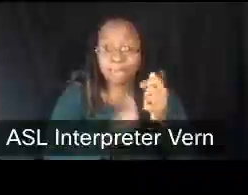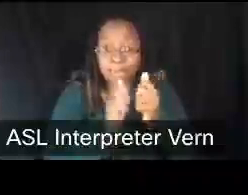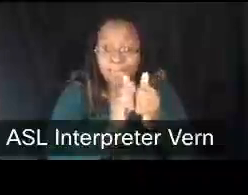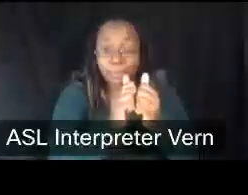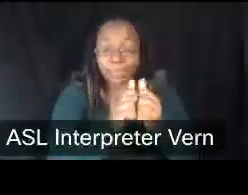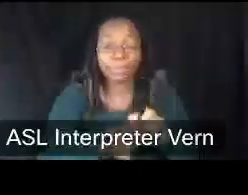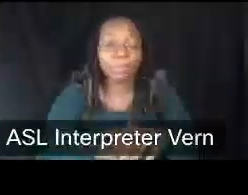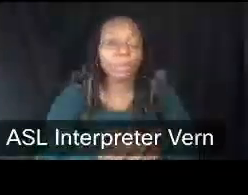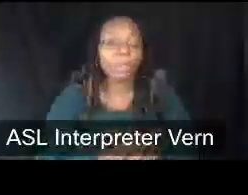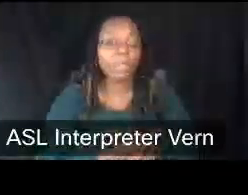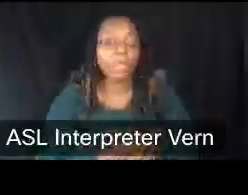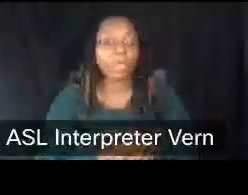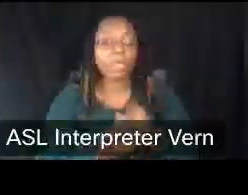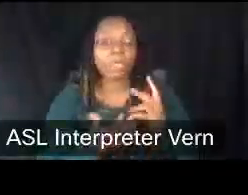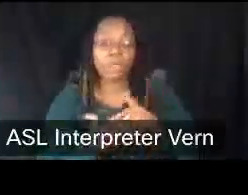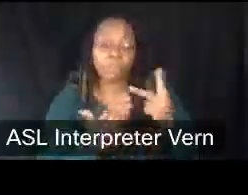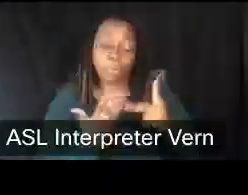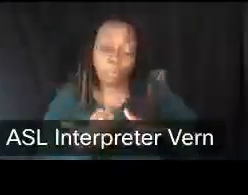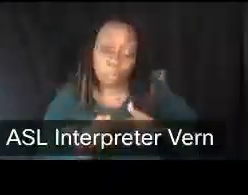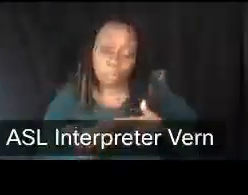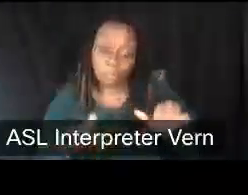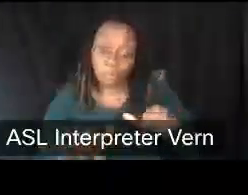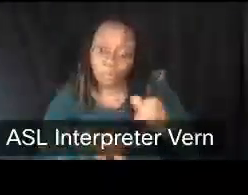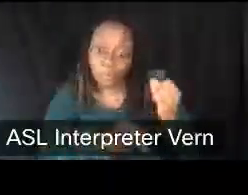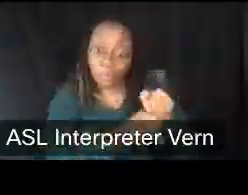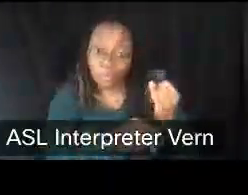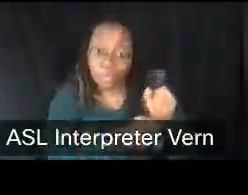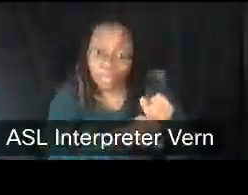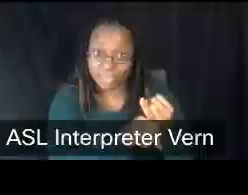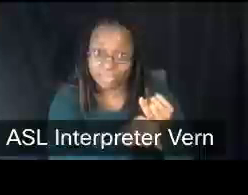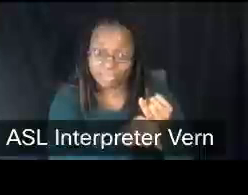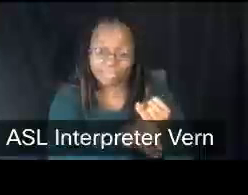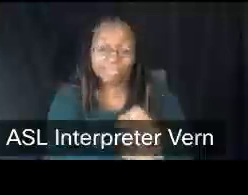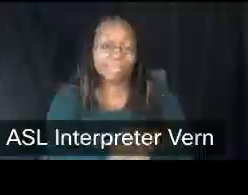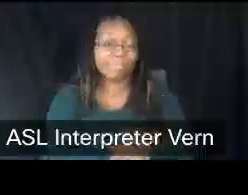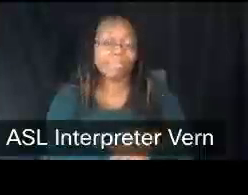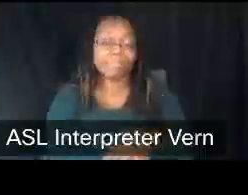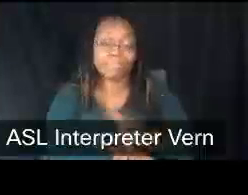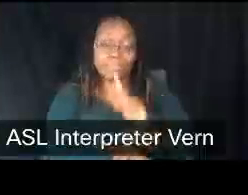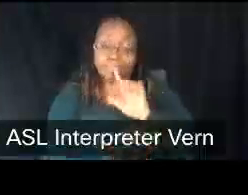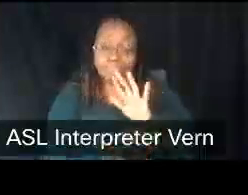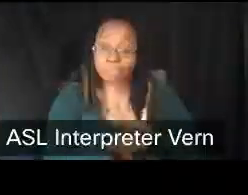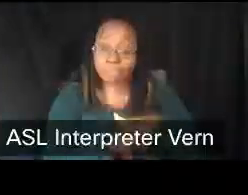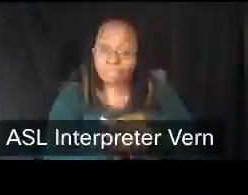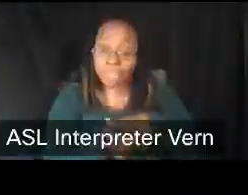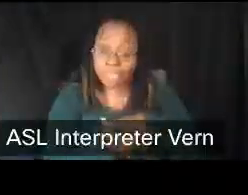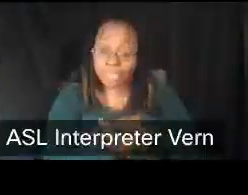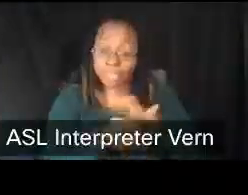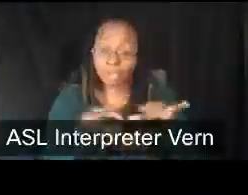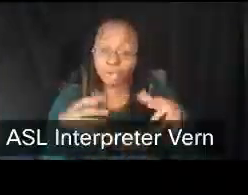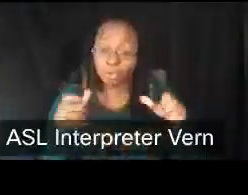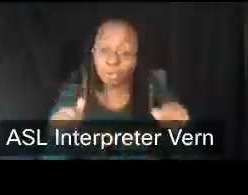willing, the program was willing to do it on site. And they had dedicated a space where the group could